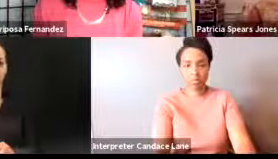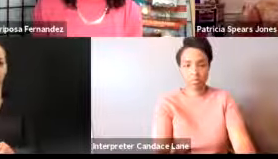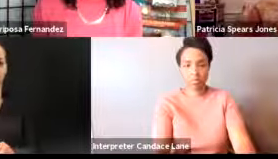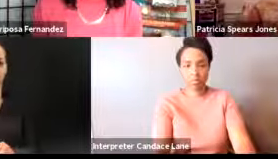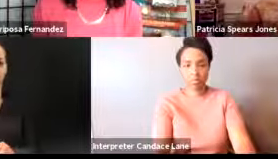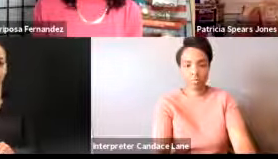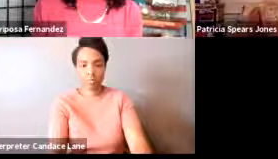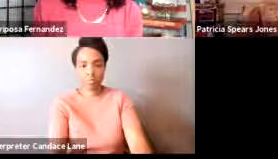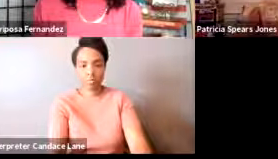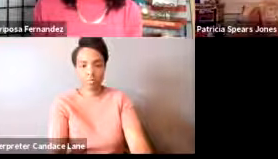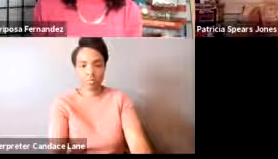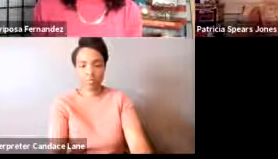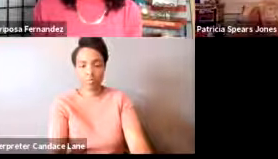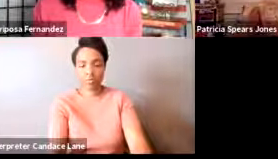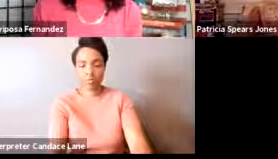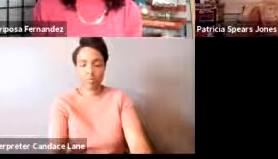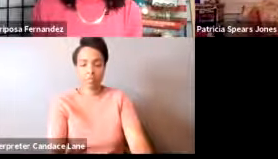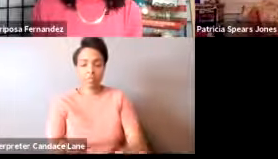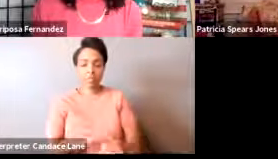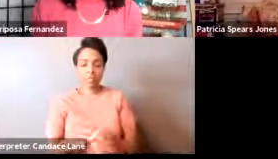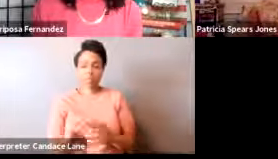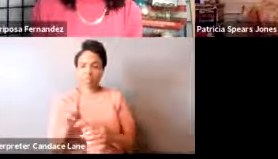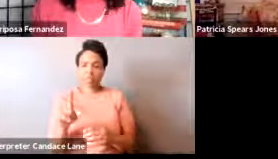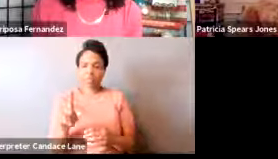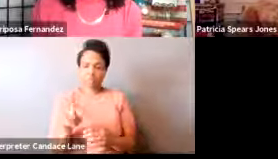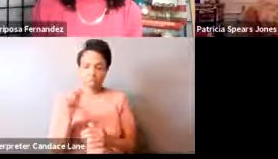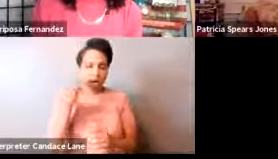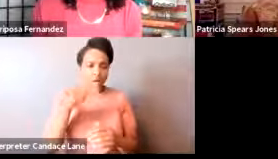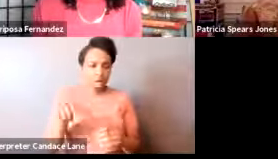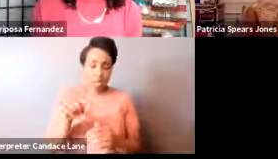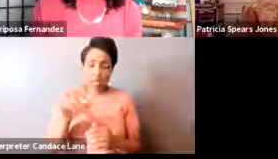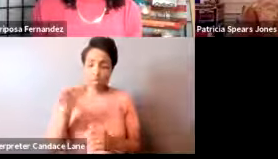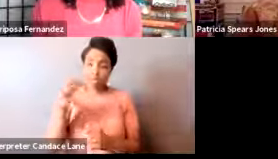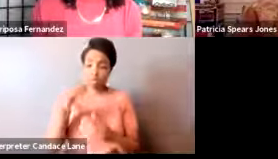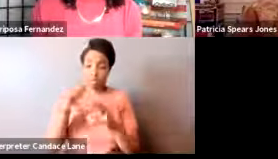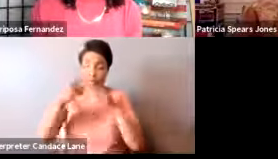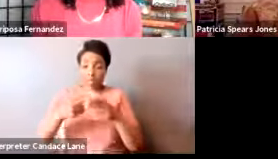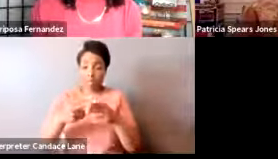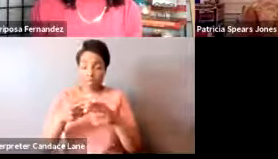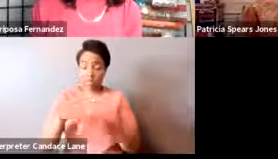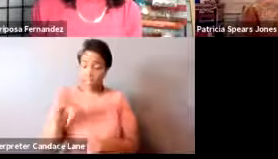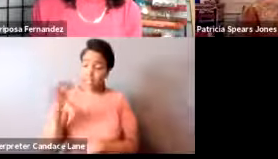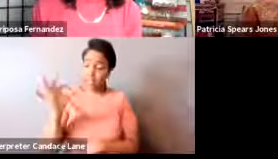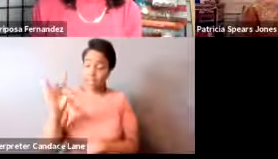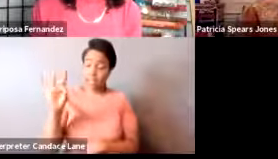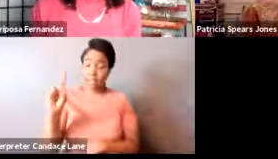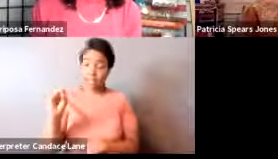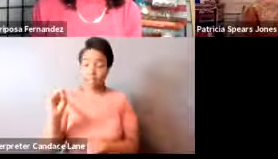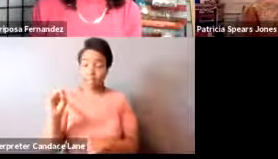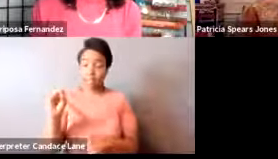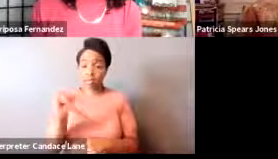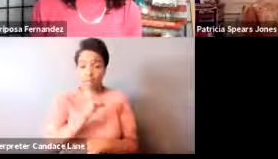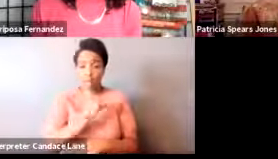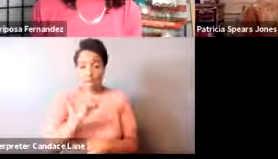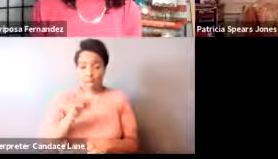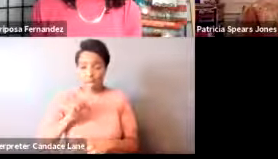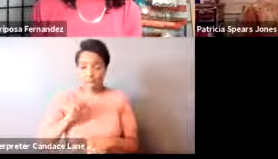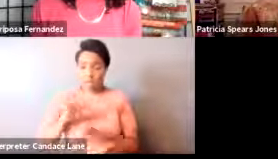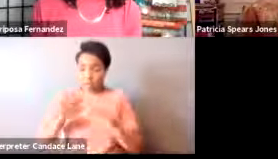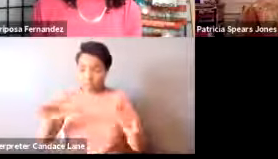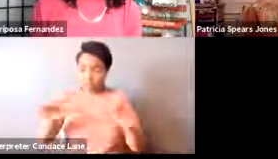I'd like to add in that dedication to all stolen lives, to all the stolen